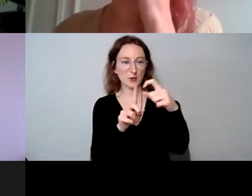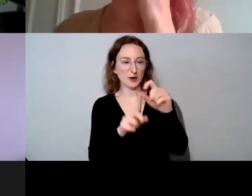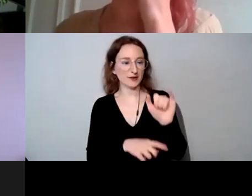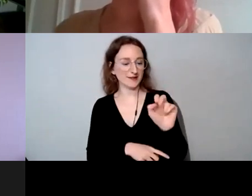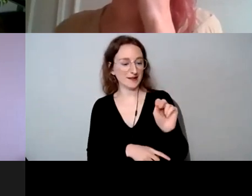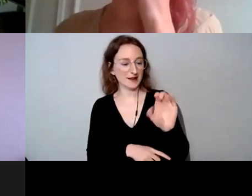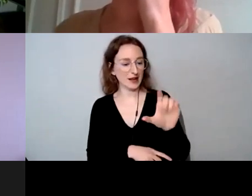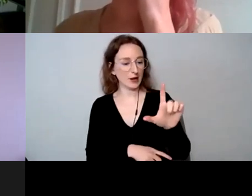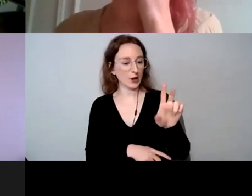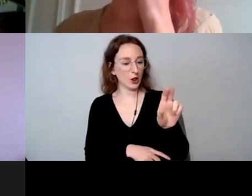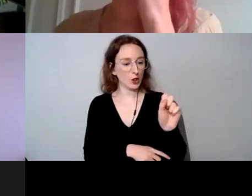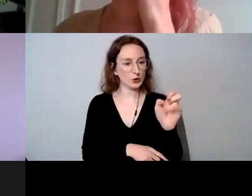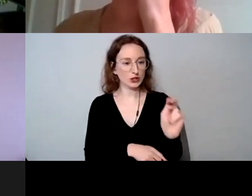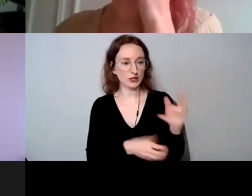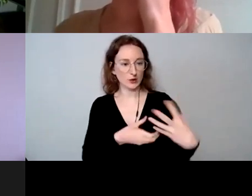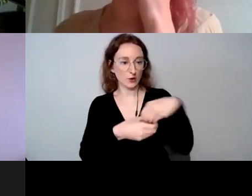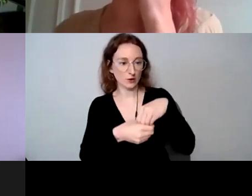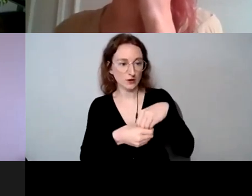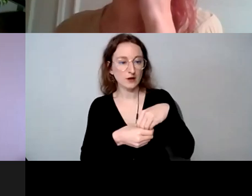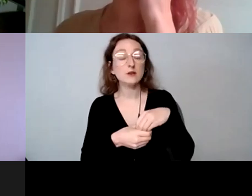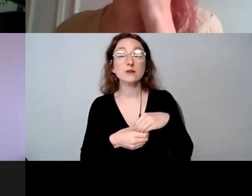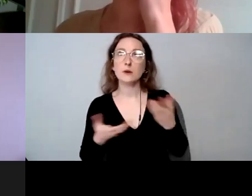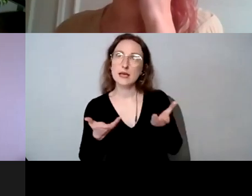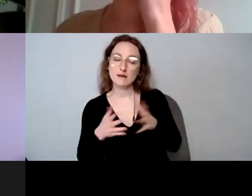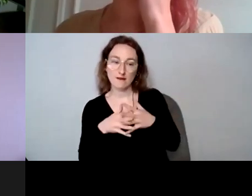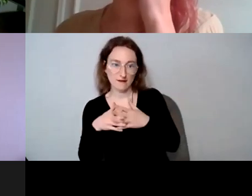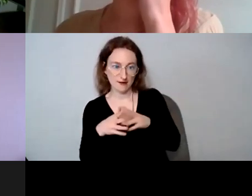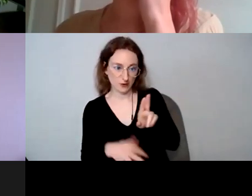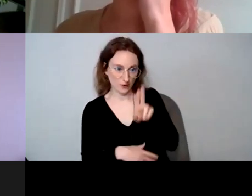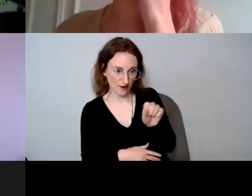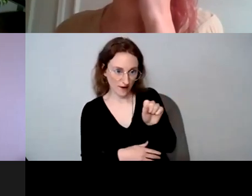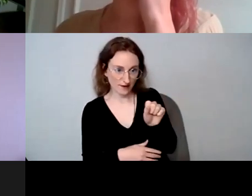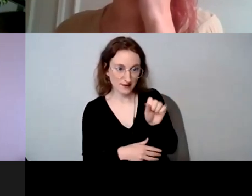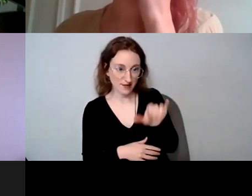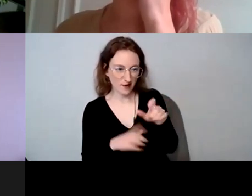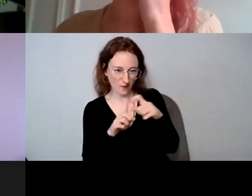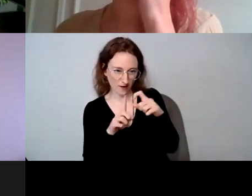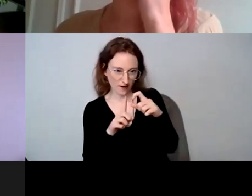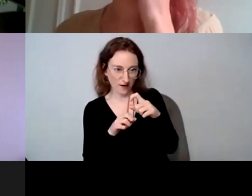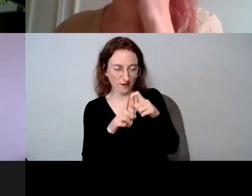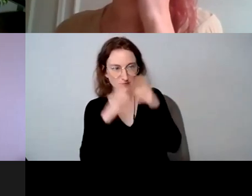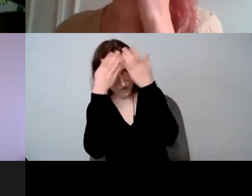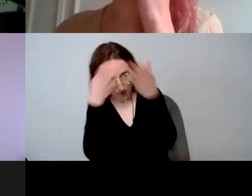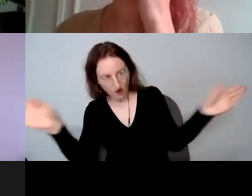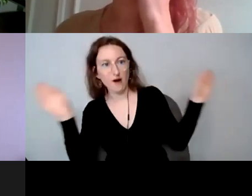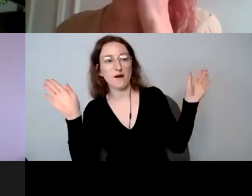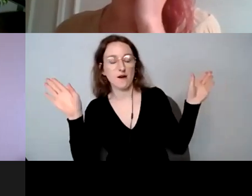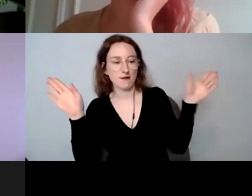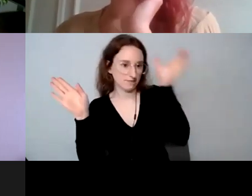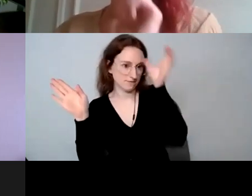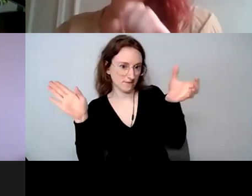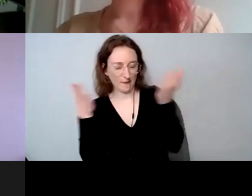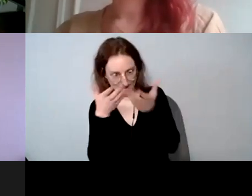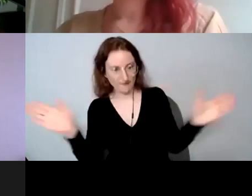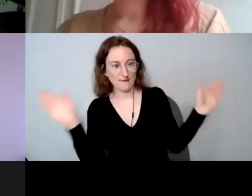in the United States, I think when we hear inclusion, this is a very broad concept, right? It's an